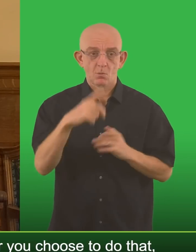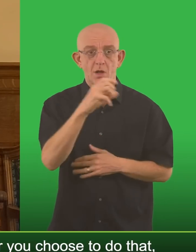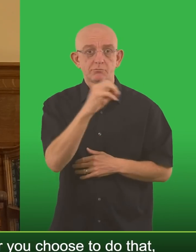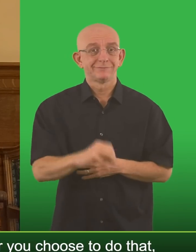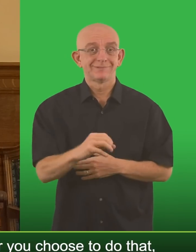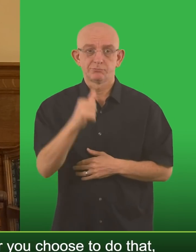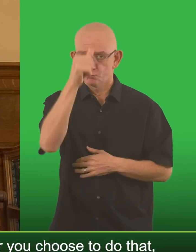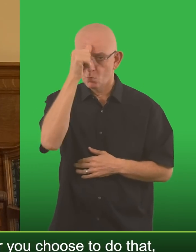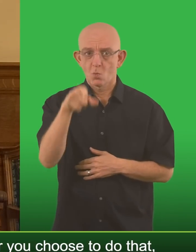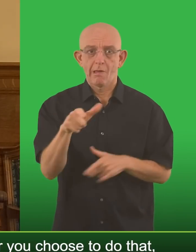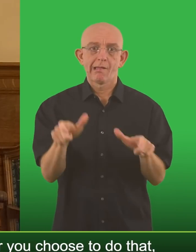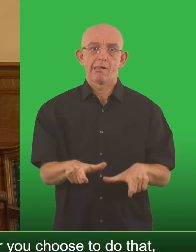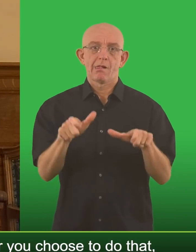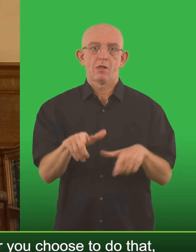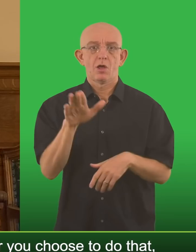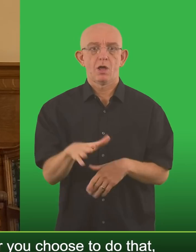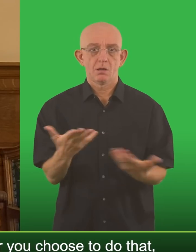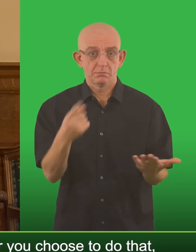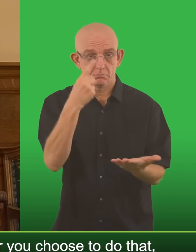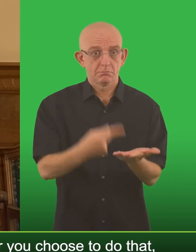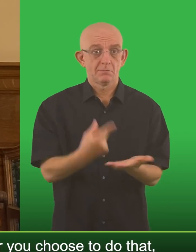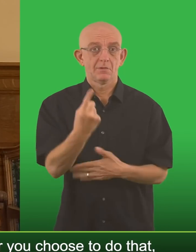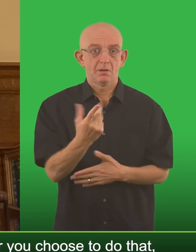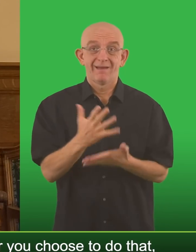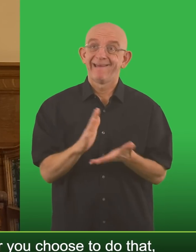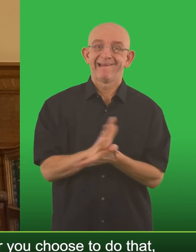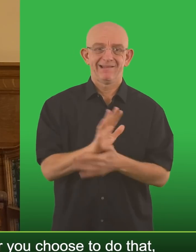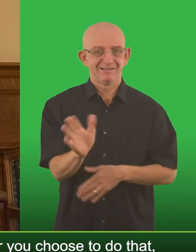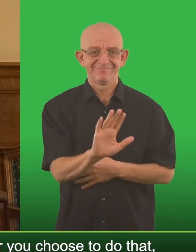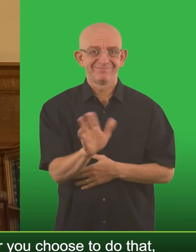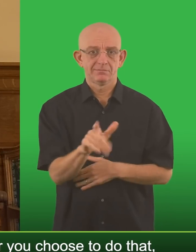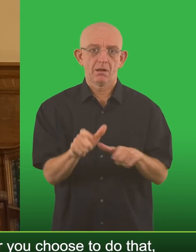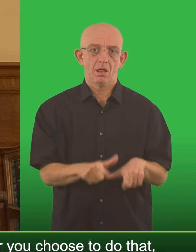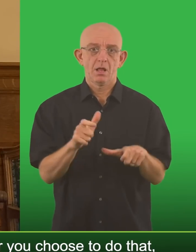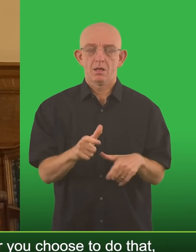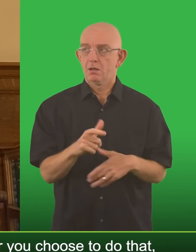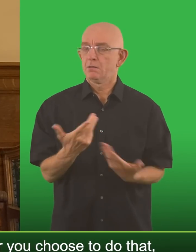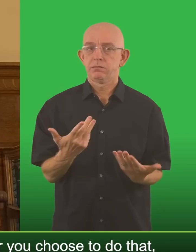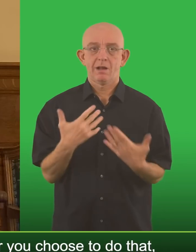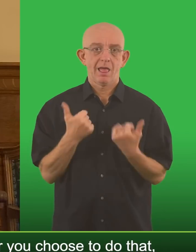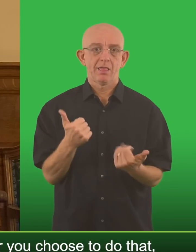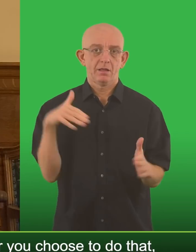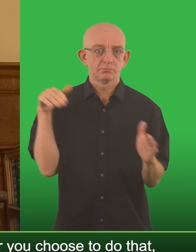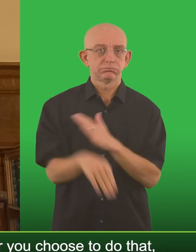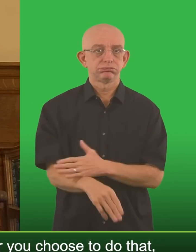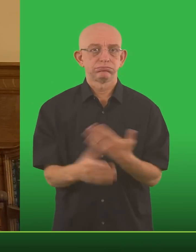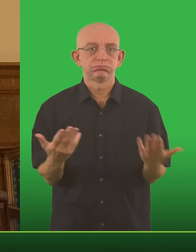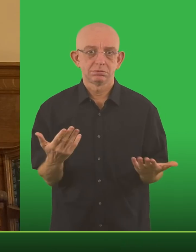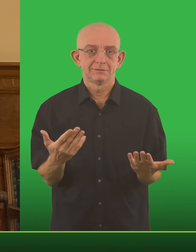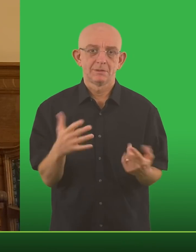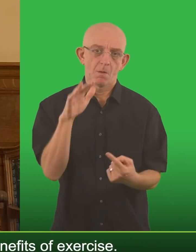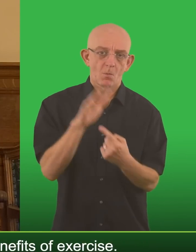realise being stuck at home, whether you choose to do that, isn't fun, and actually can be bad for your long-term